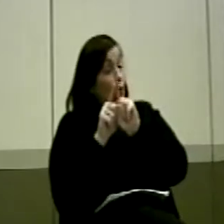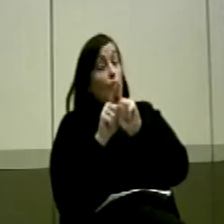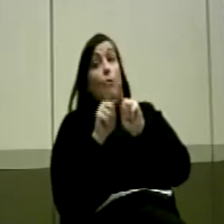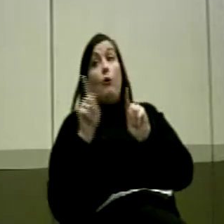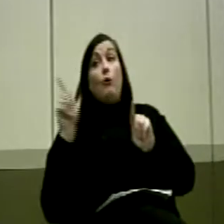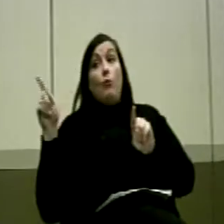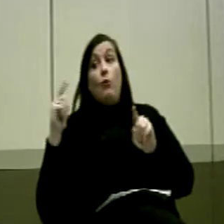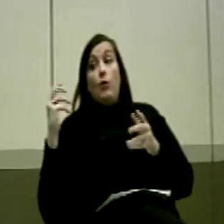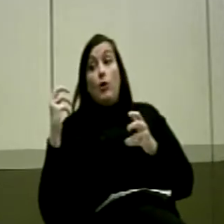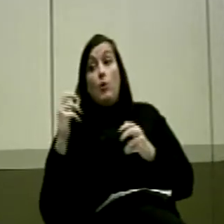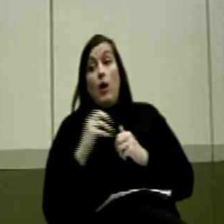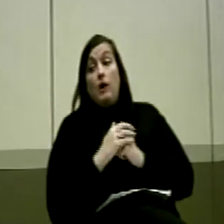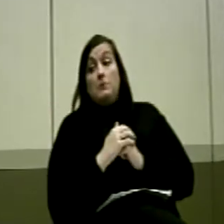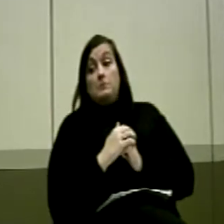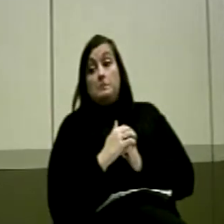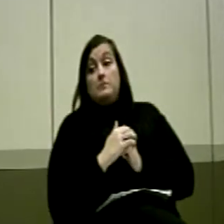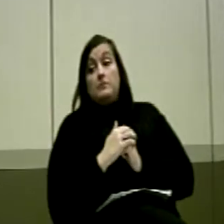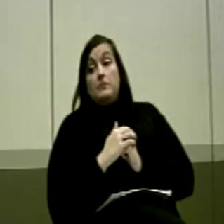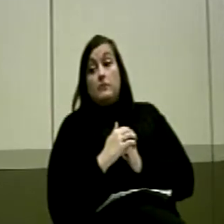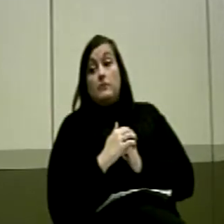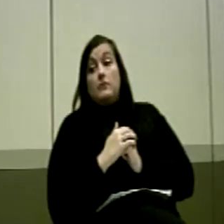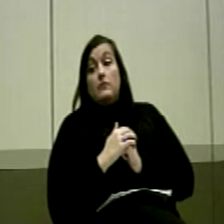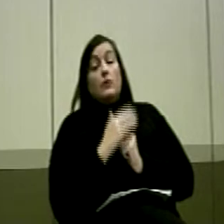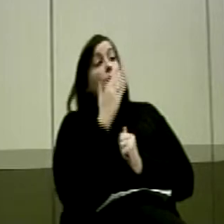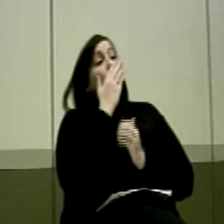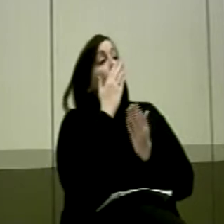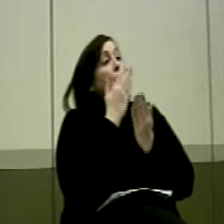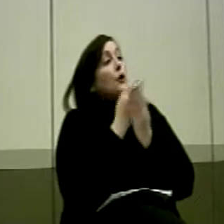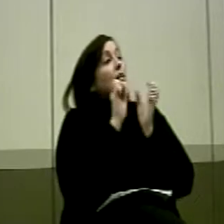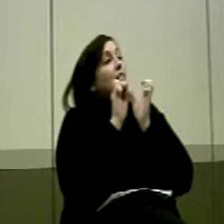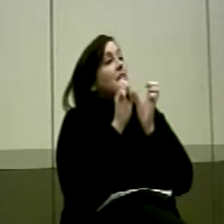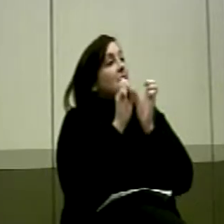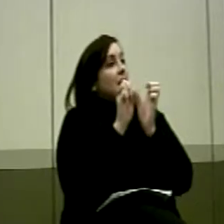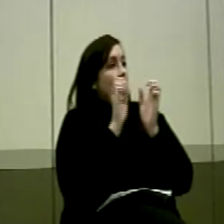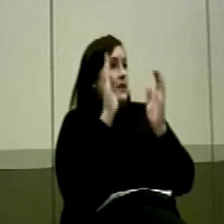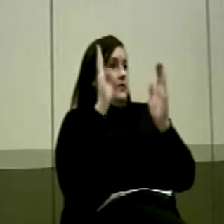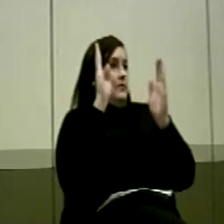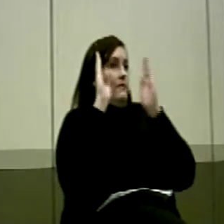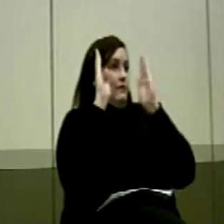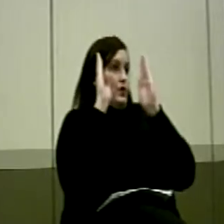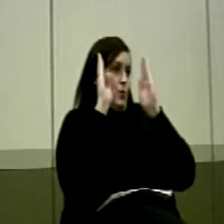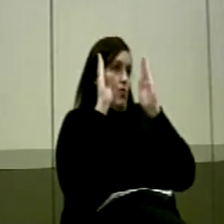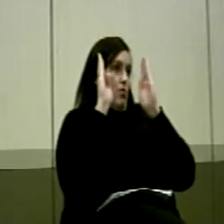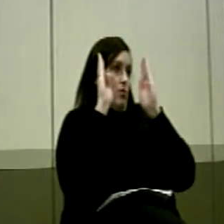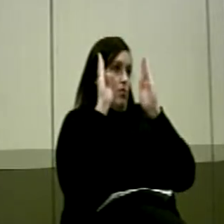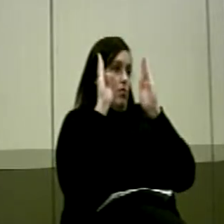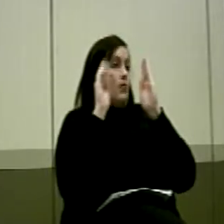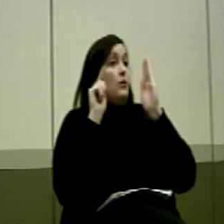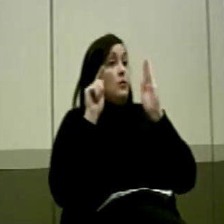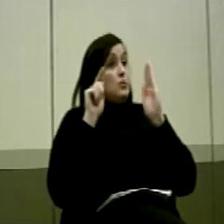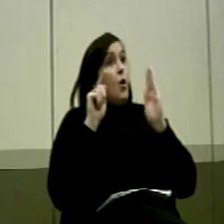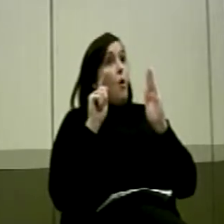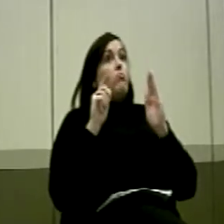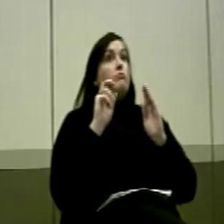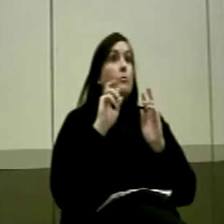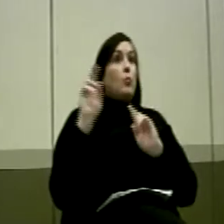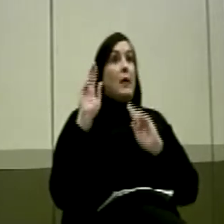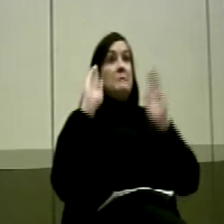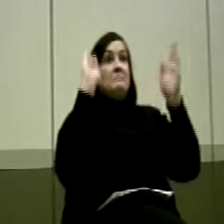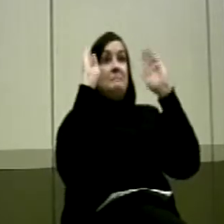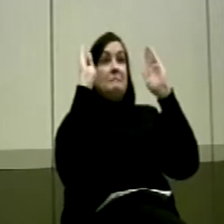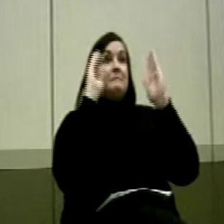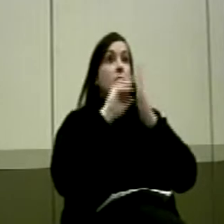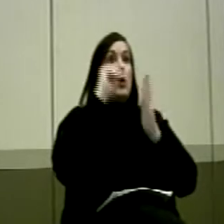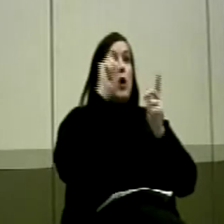sustained visual attention strategies so that they're available to learn like the language to help build like the self-control, okay?